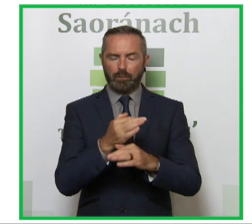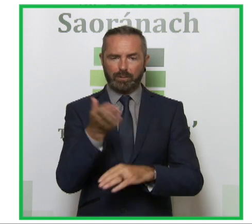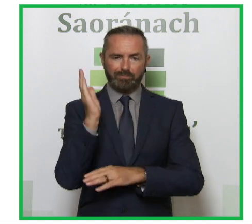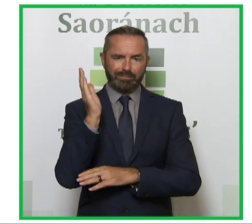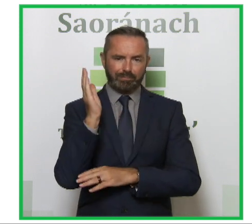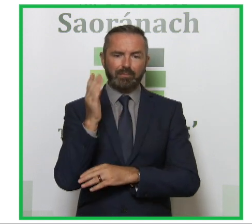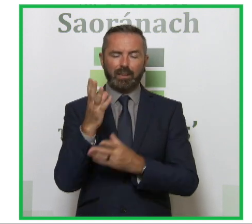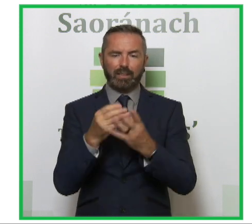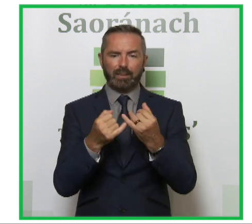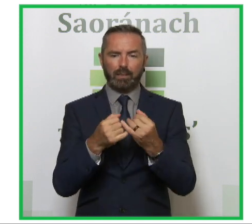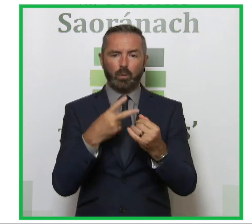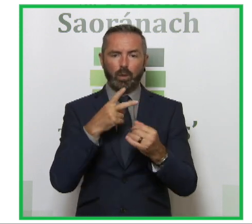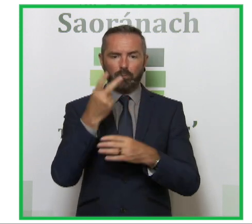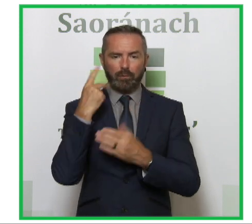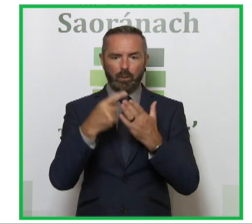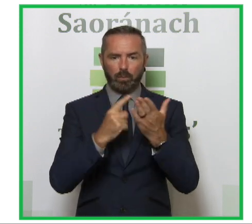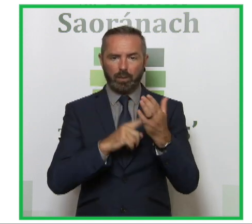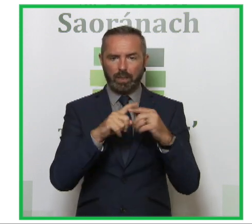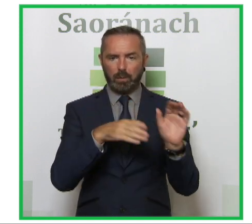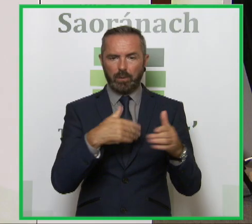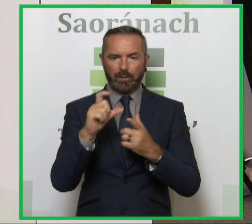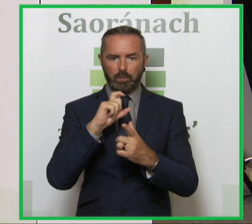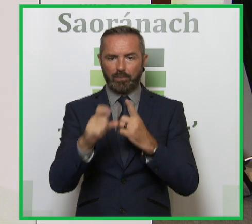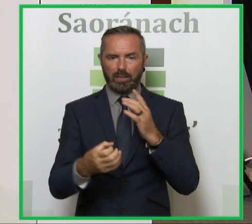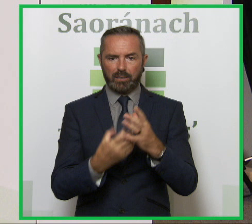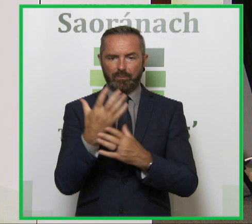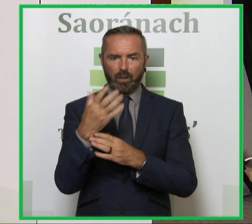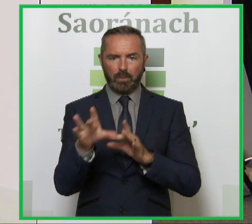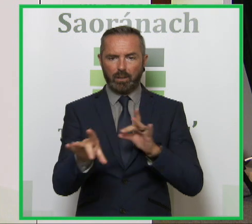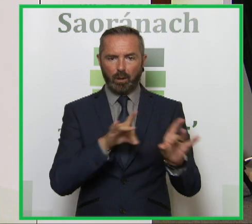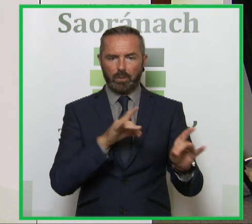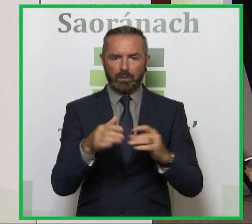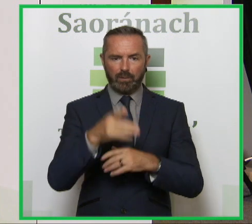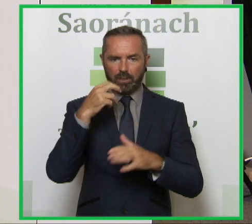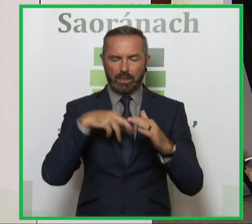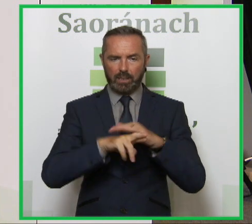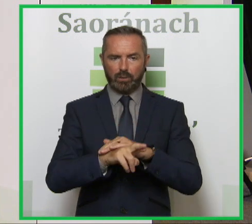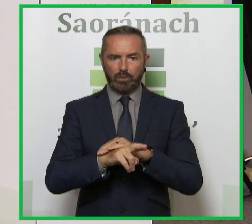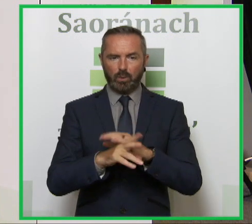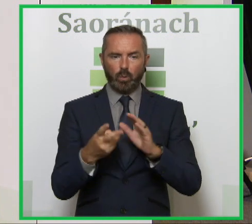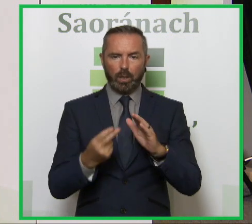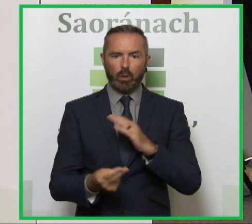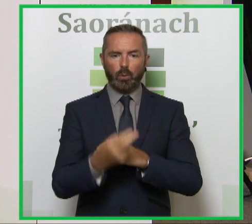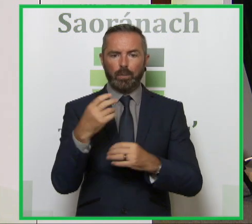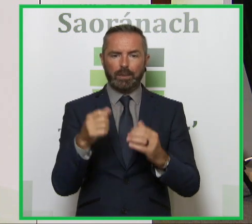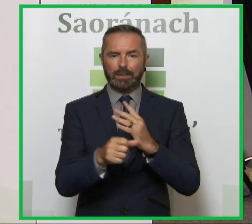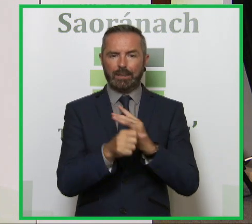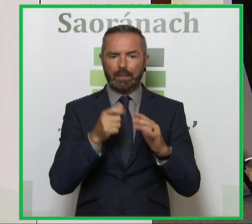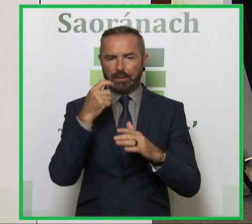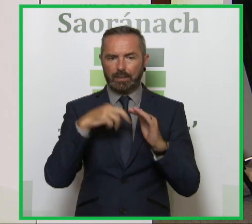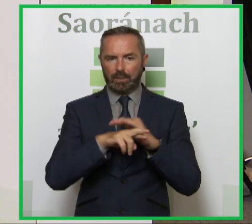We will review the policies, and we'll also provide professional development opportunities for the teachers. So we'll upskill teachers